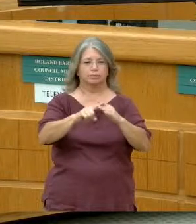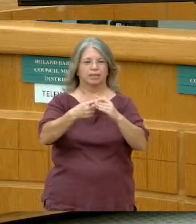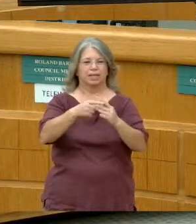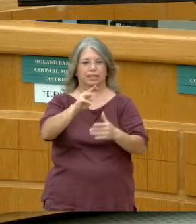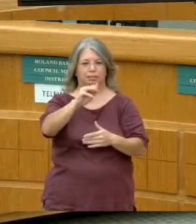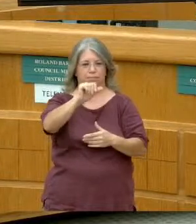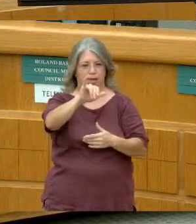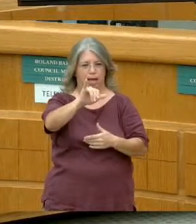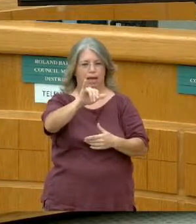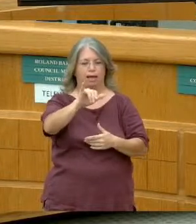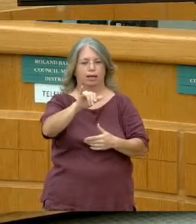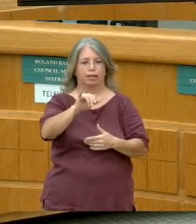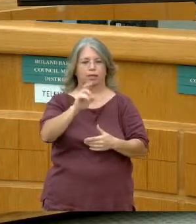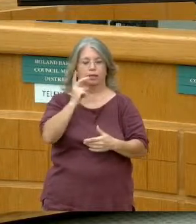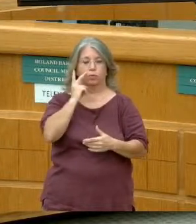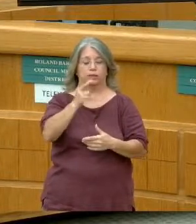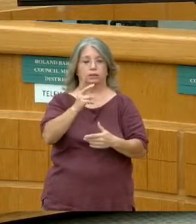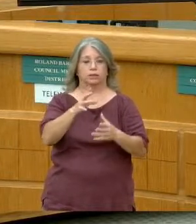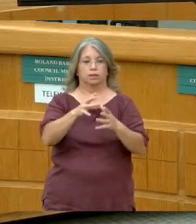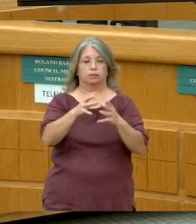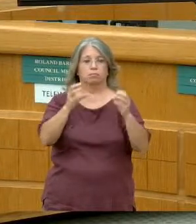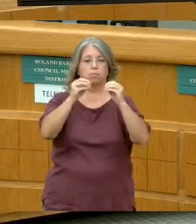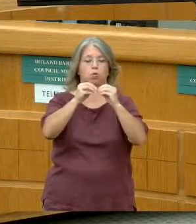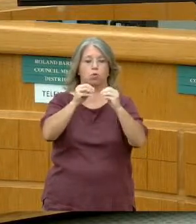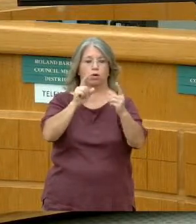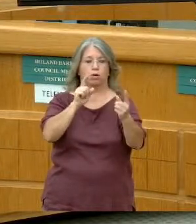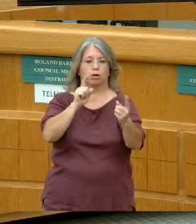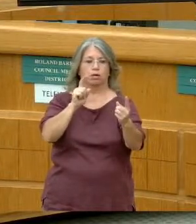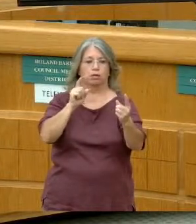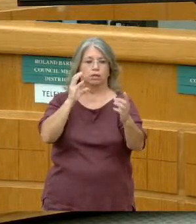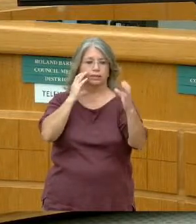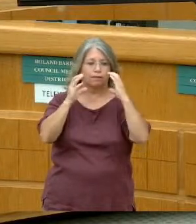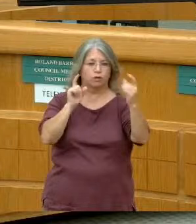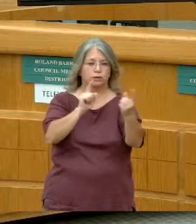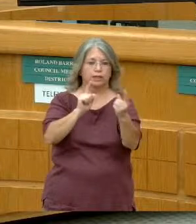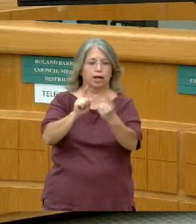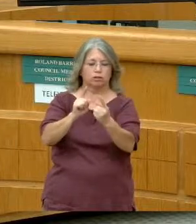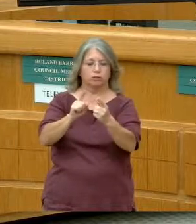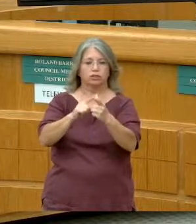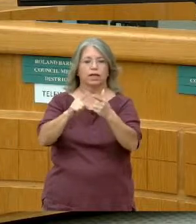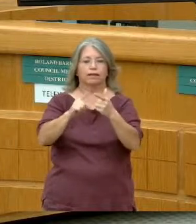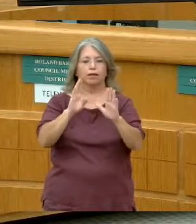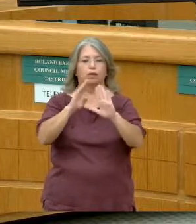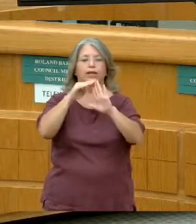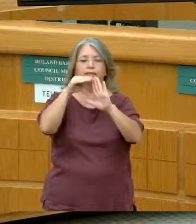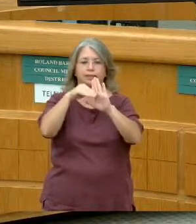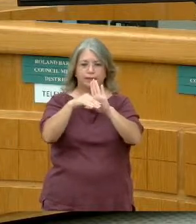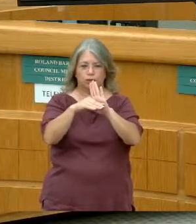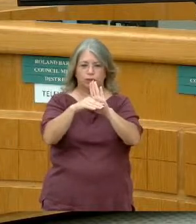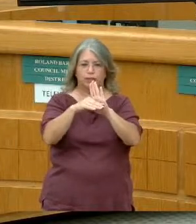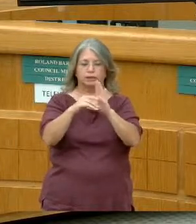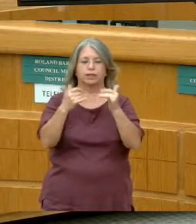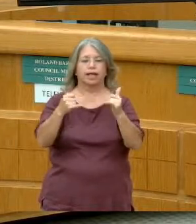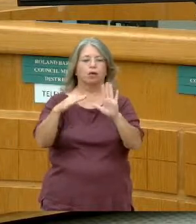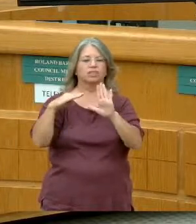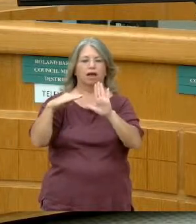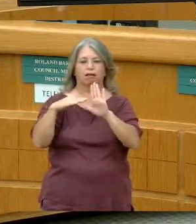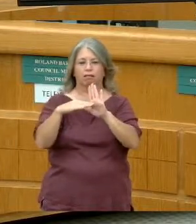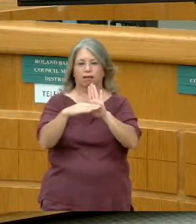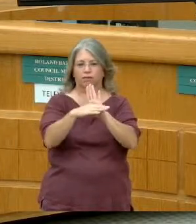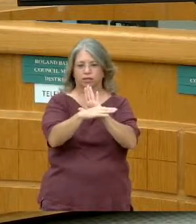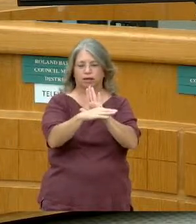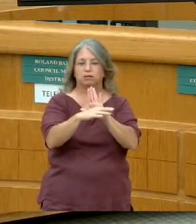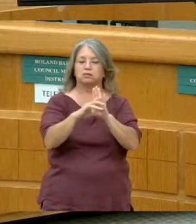amount of encounters and then a decrease, and it's kind of leveled out. So this is a